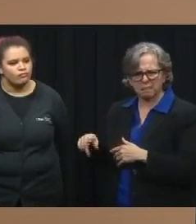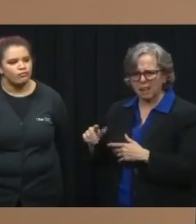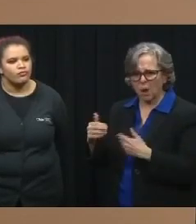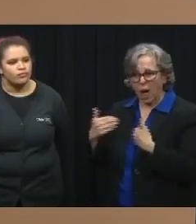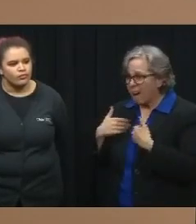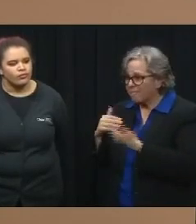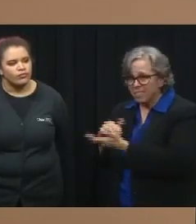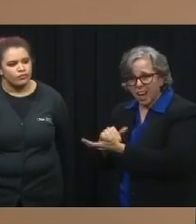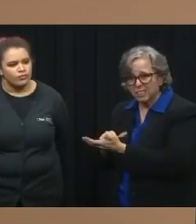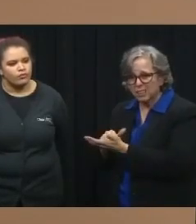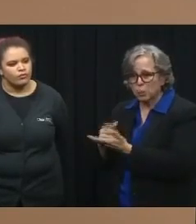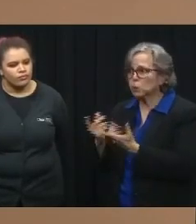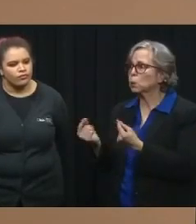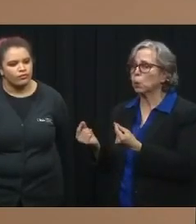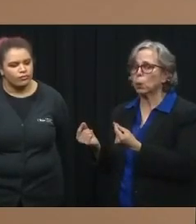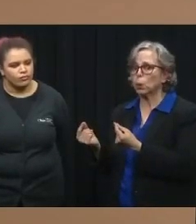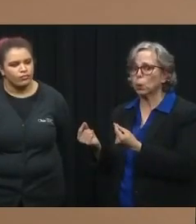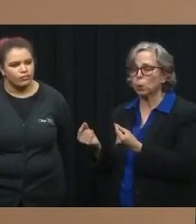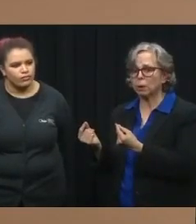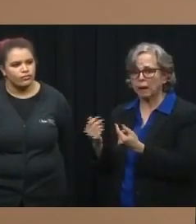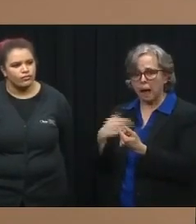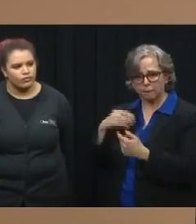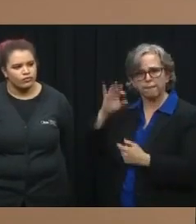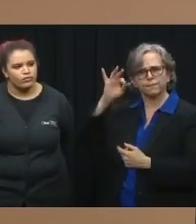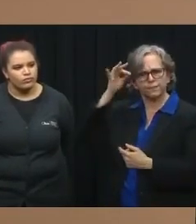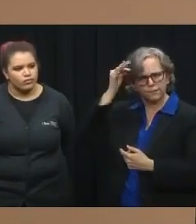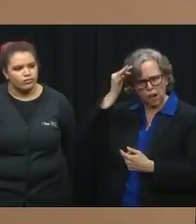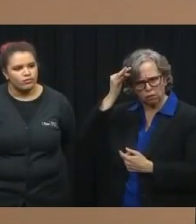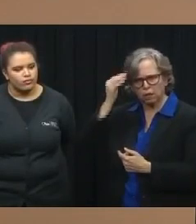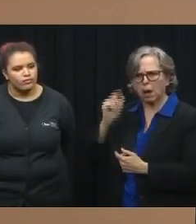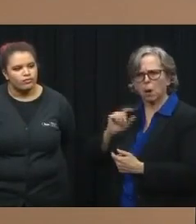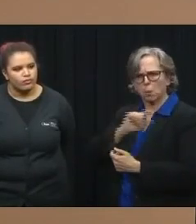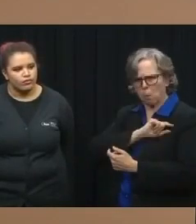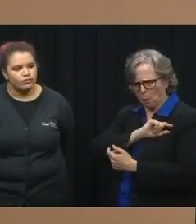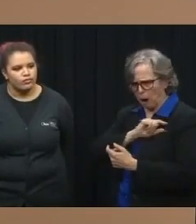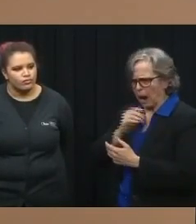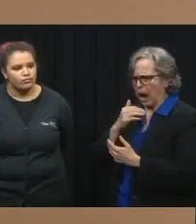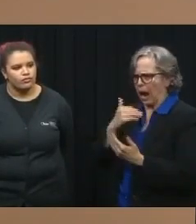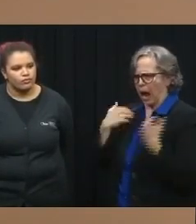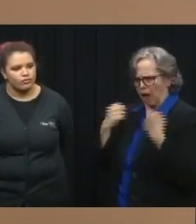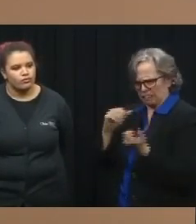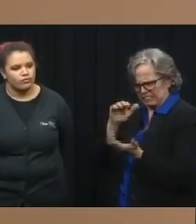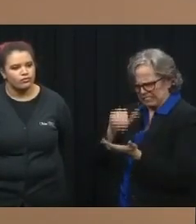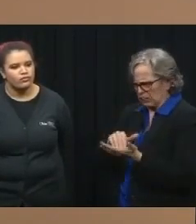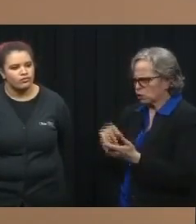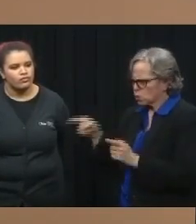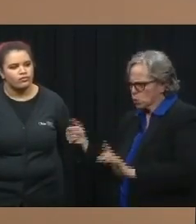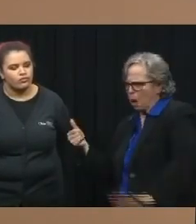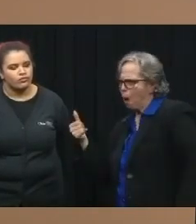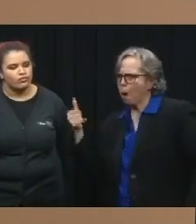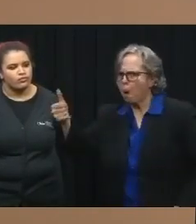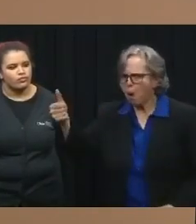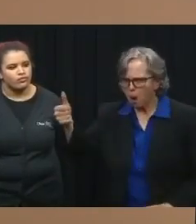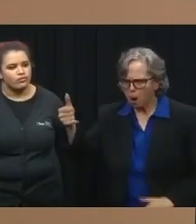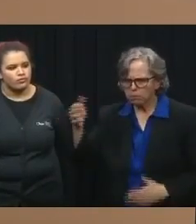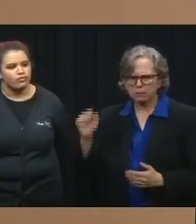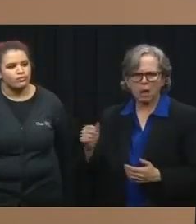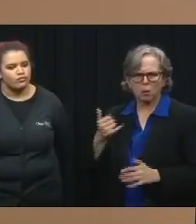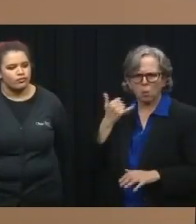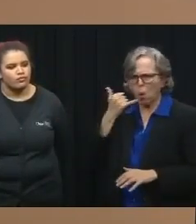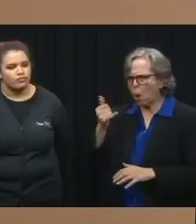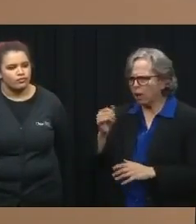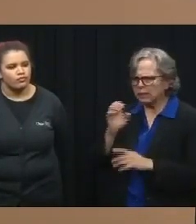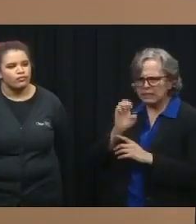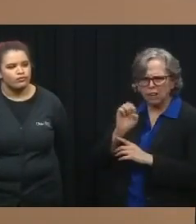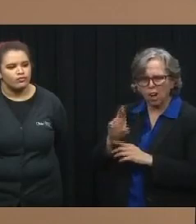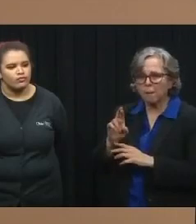have our federally qualified health centers to call, and we also, then you can call an emergency room, but call first. That helps them